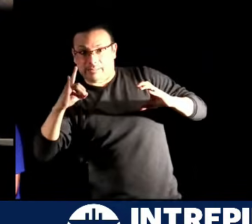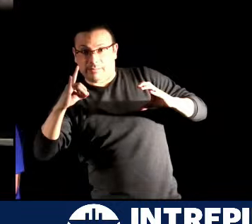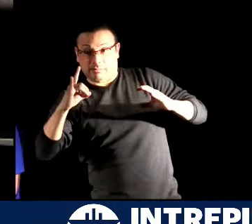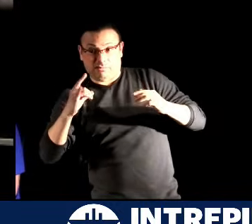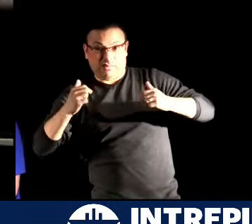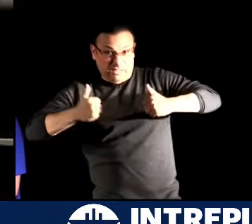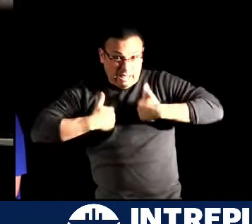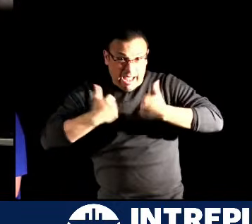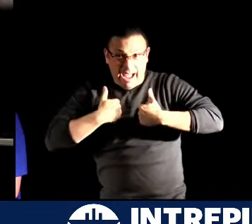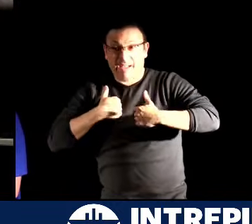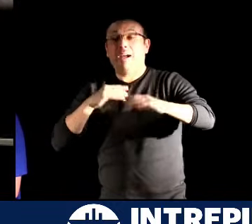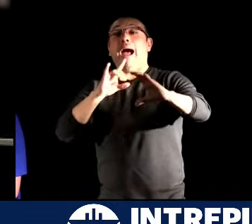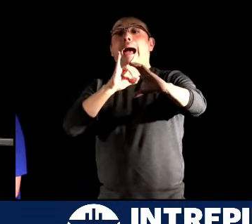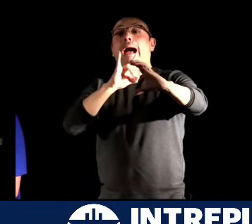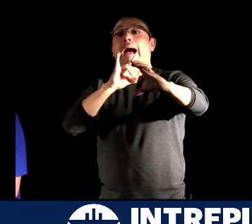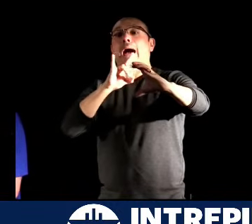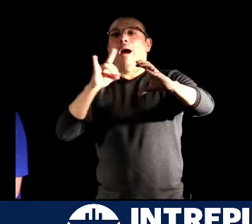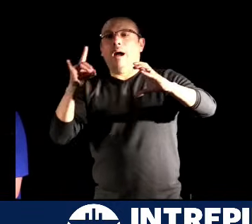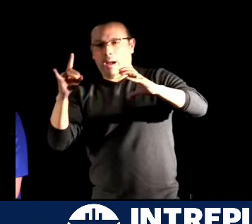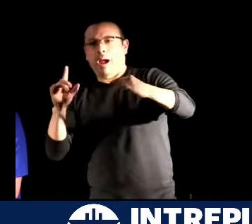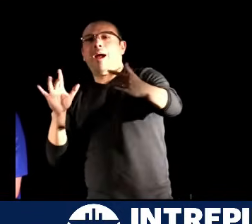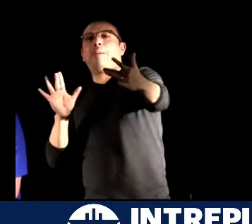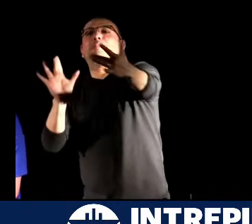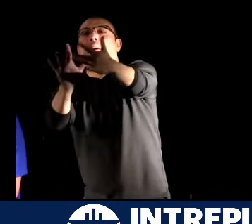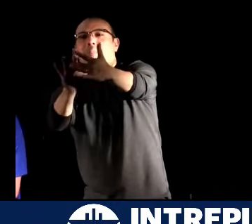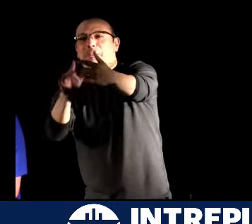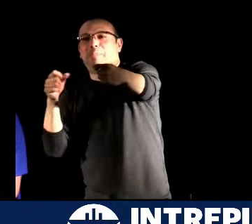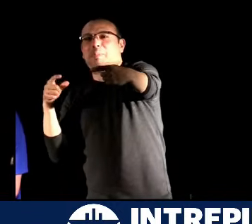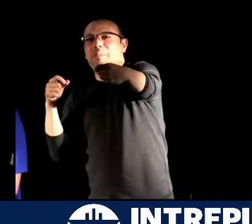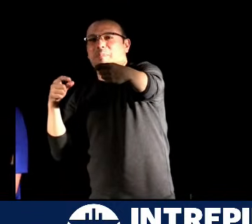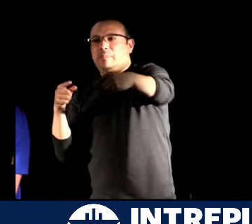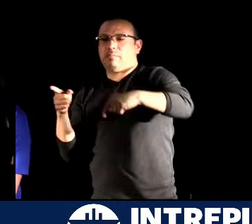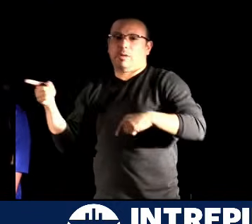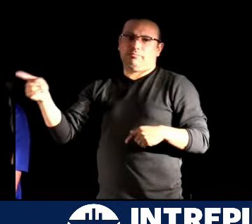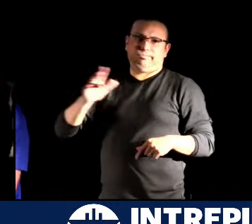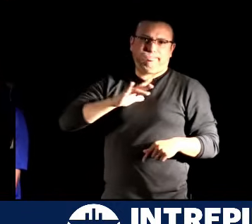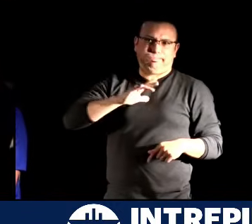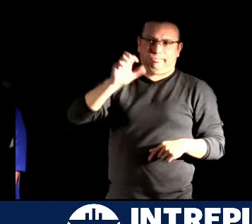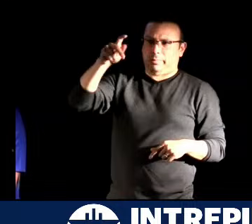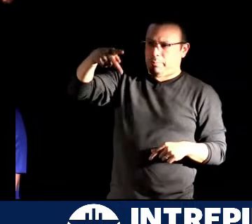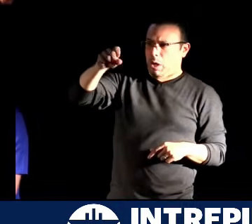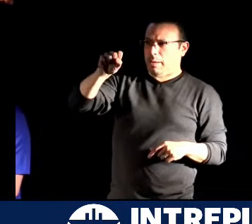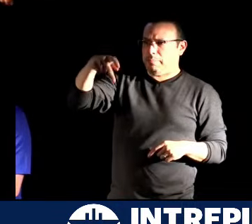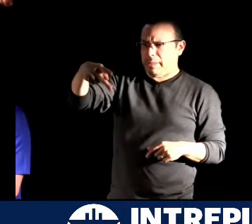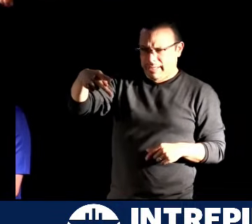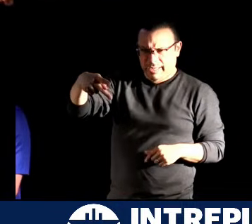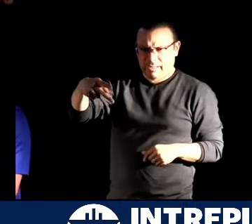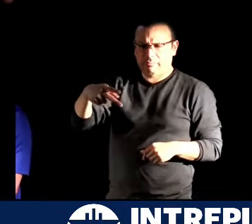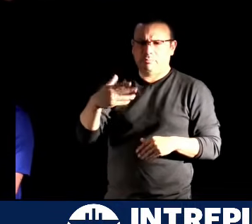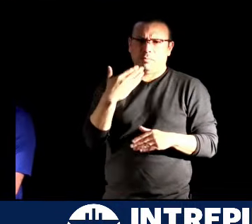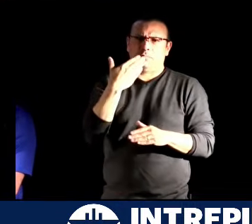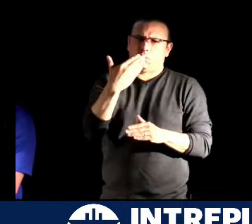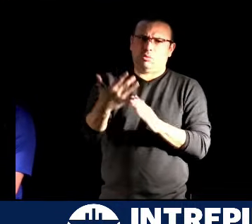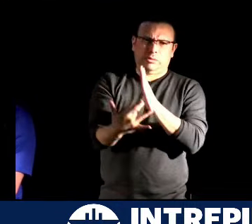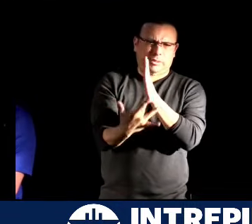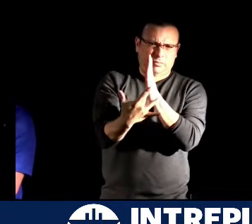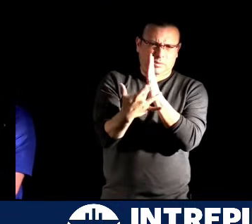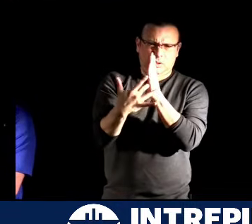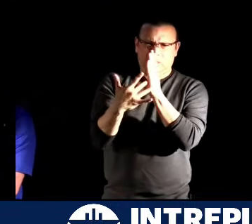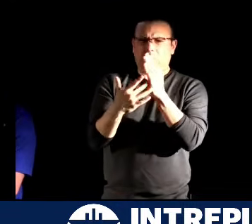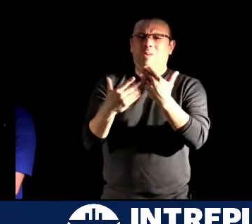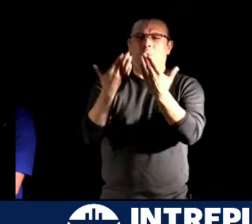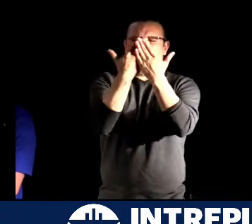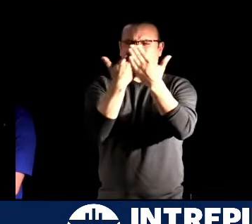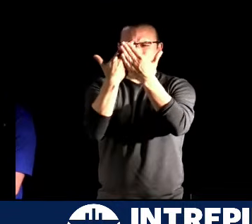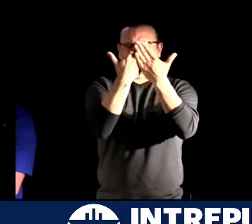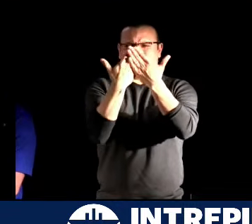did with it. But obviously, Parker Solar Probe is a marvel of technology. It dealt with it without any issues at all. And the